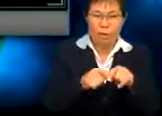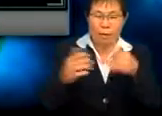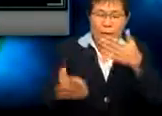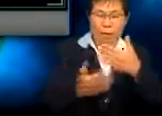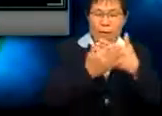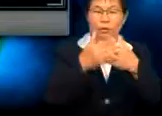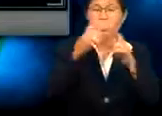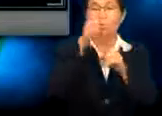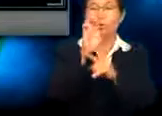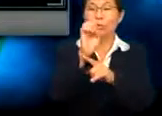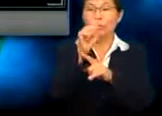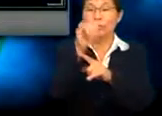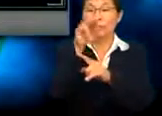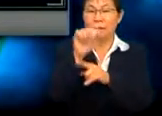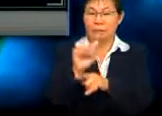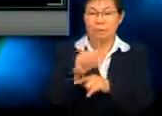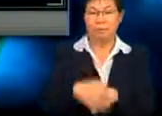retina.